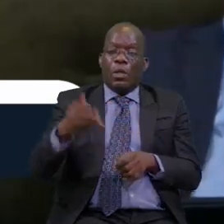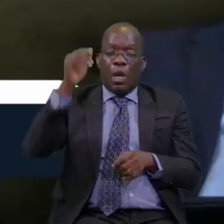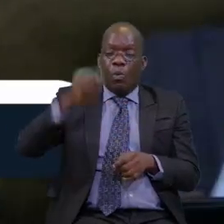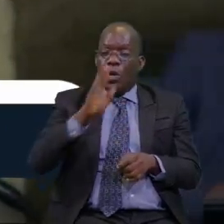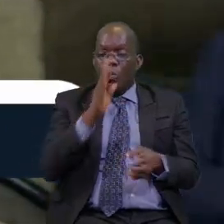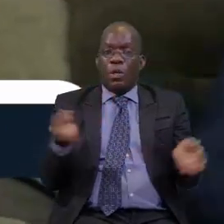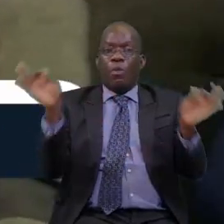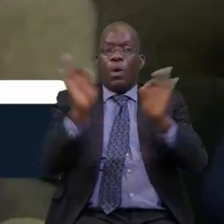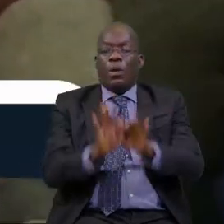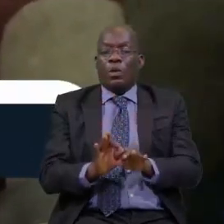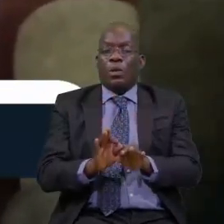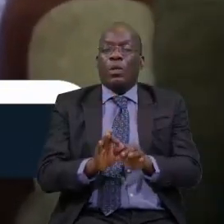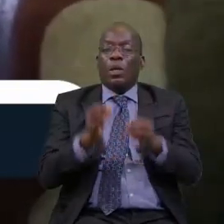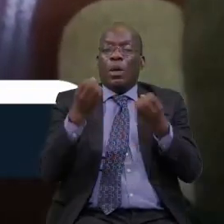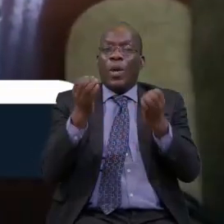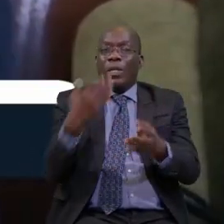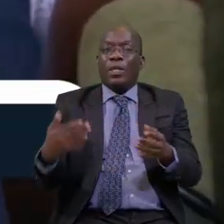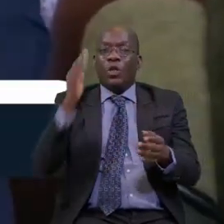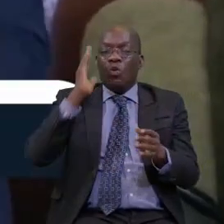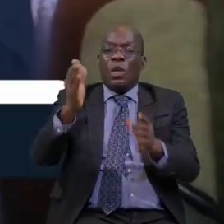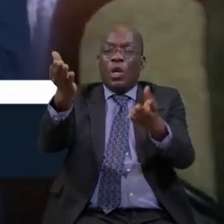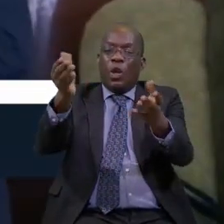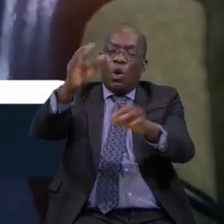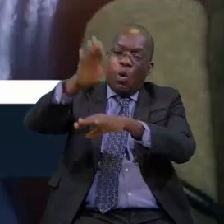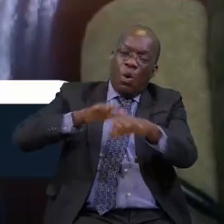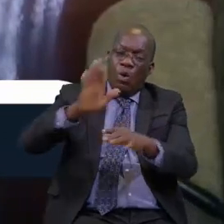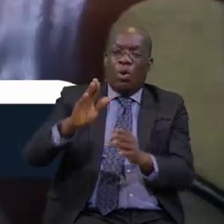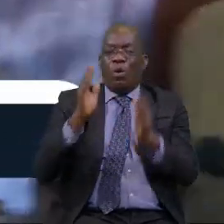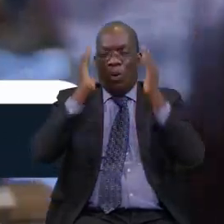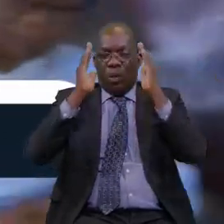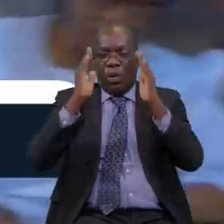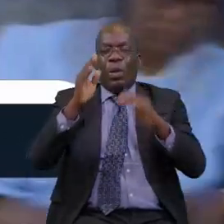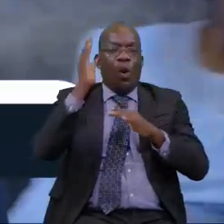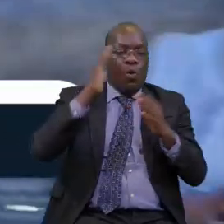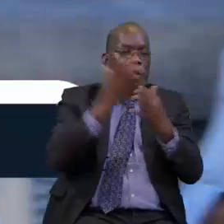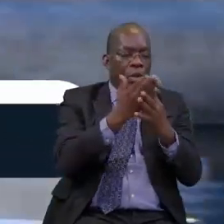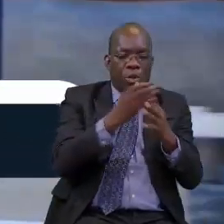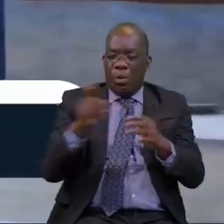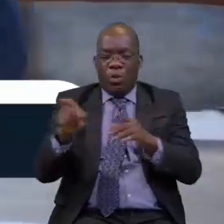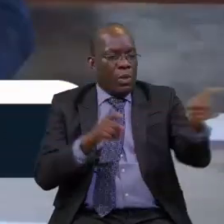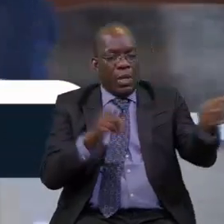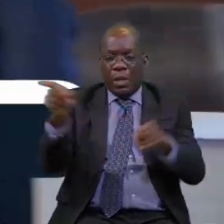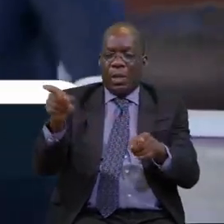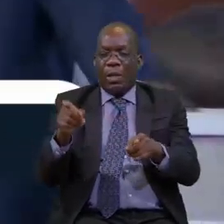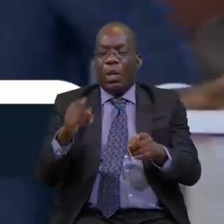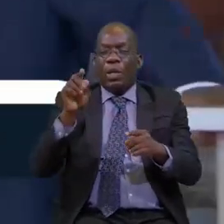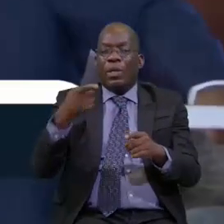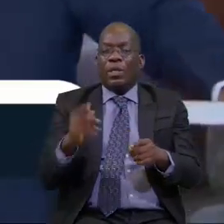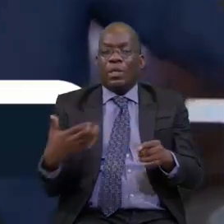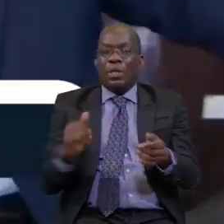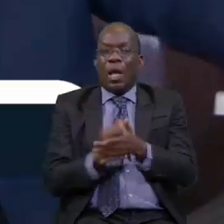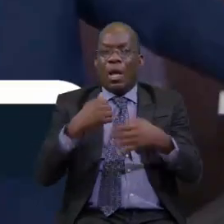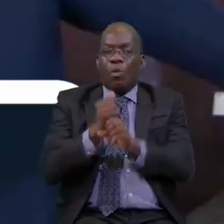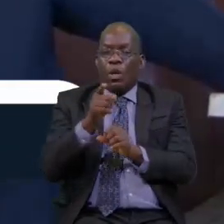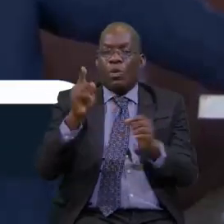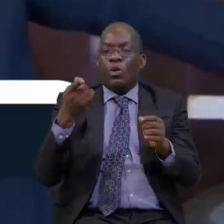will call for your attention. Many things will call you here, call you there. And the things that makes you the leader you ought